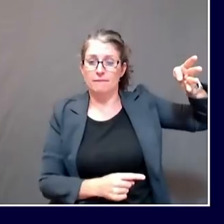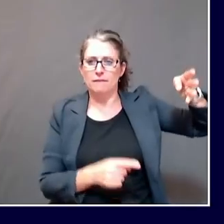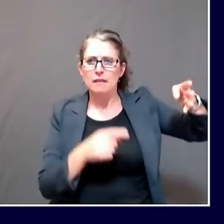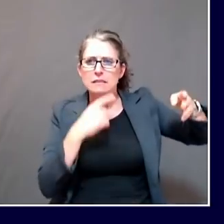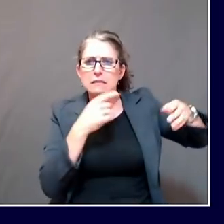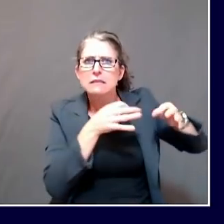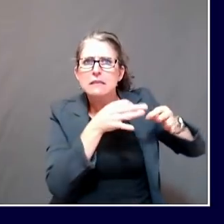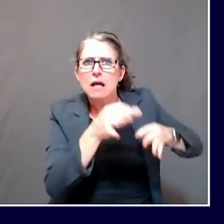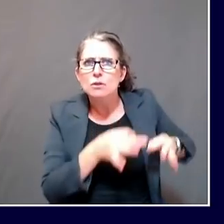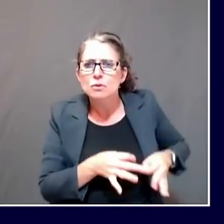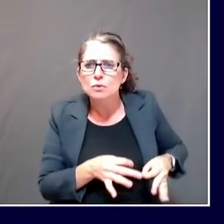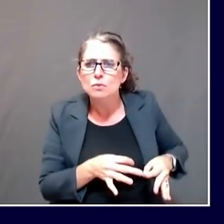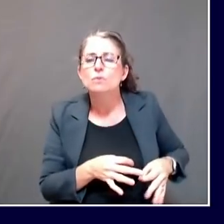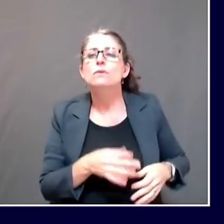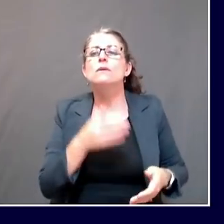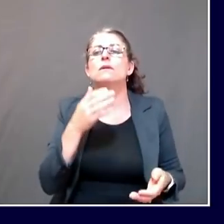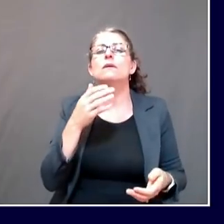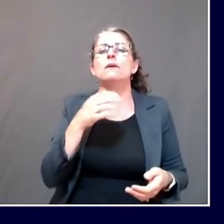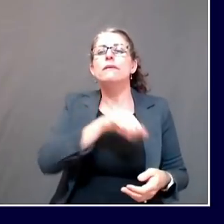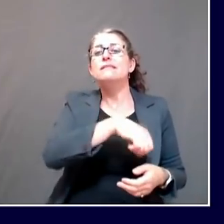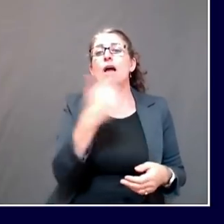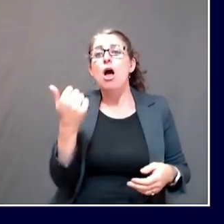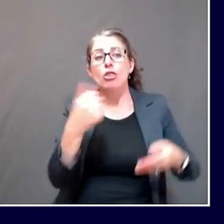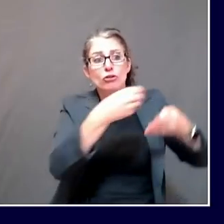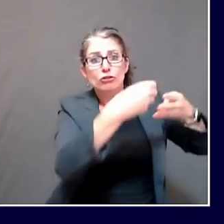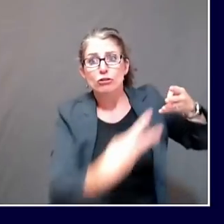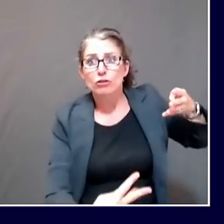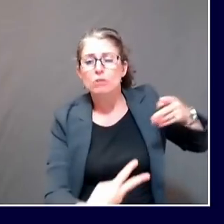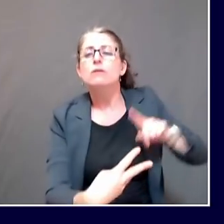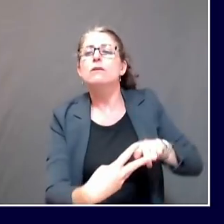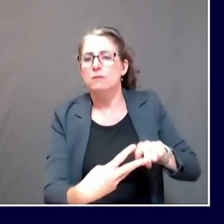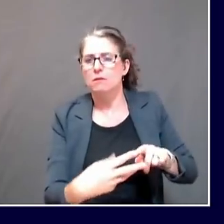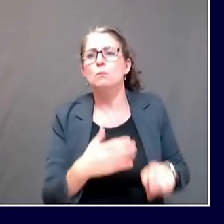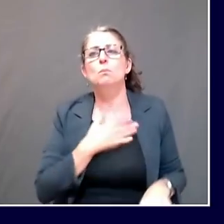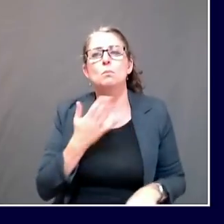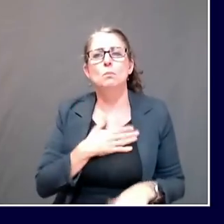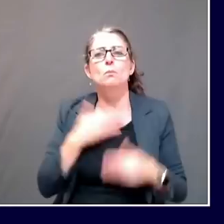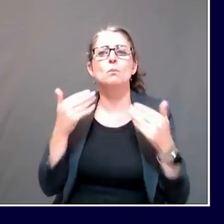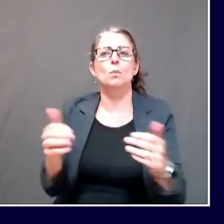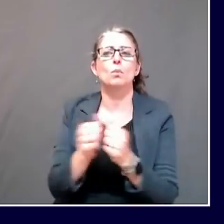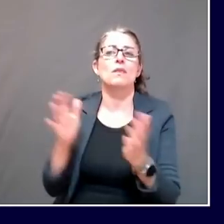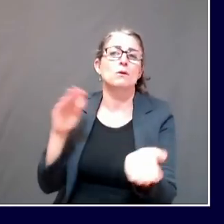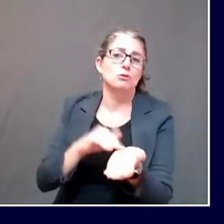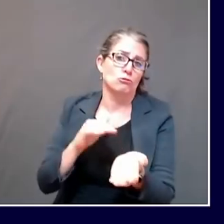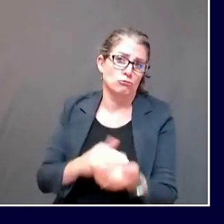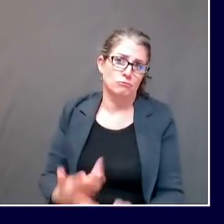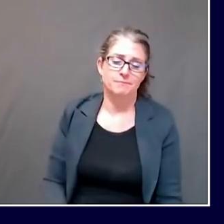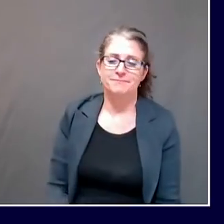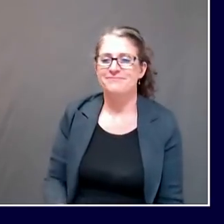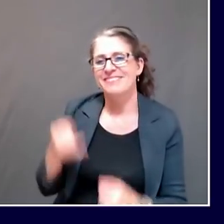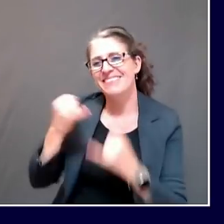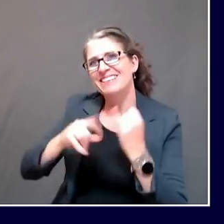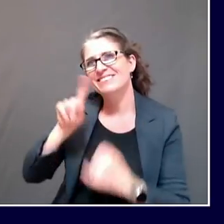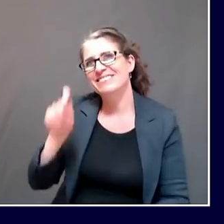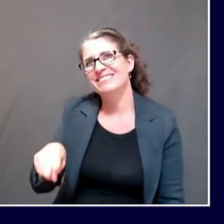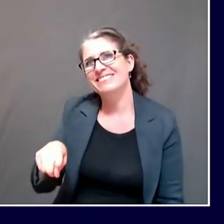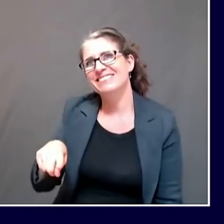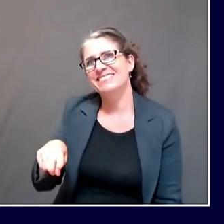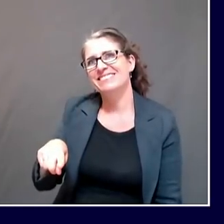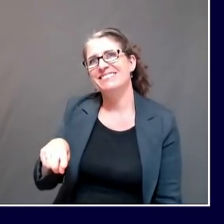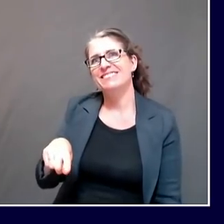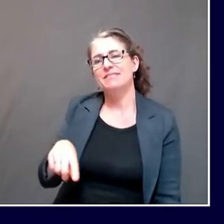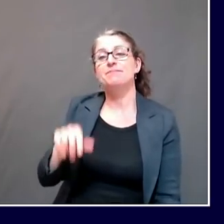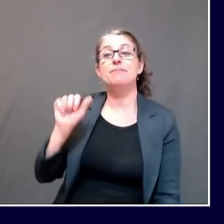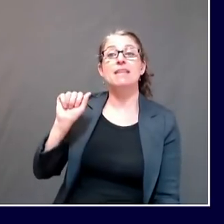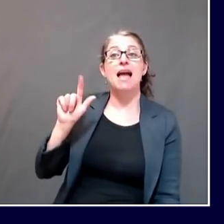And the final question of the afternoon goes to Allison Ross. Hi, Dr. Shah. Thank you so much for taking my question. So